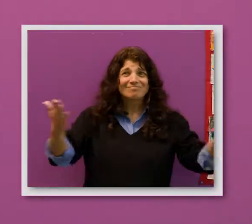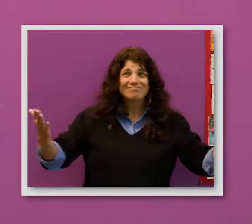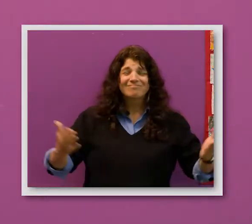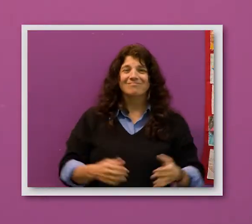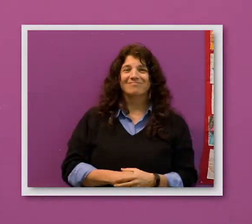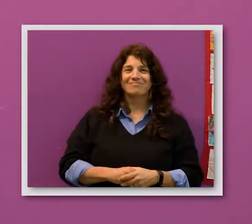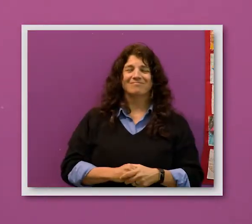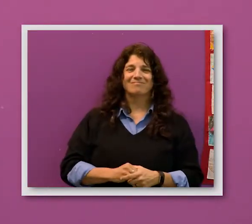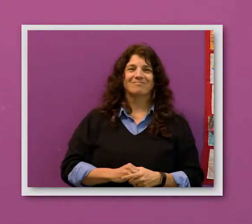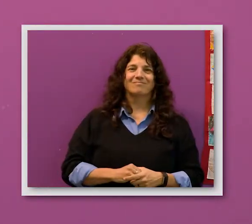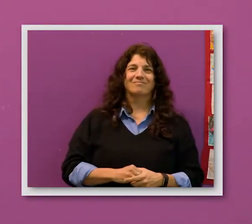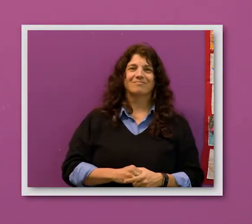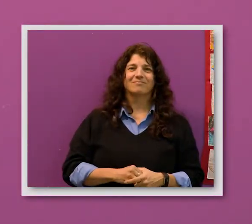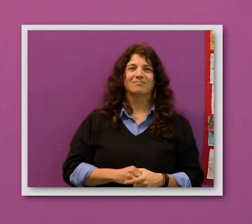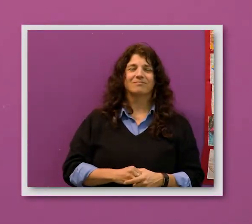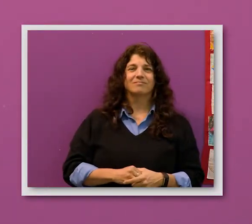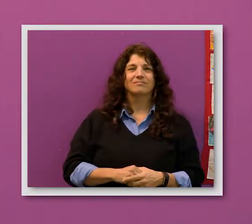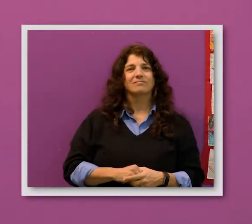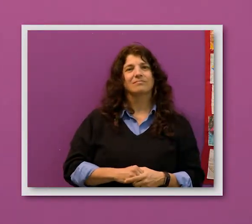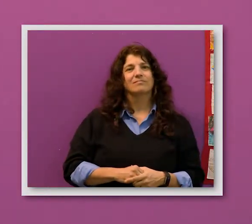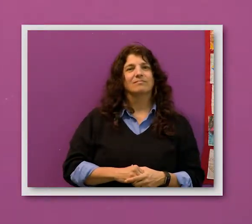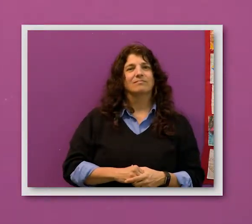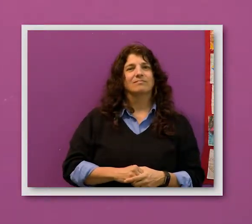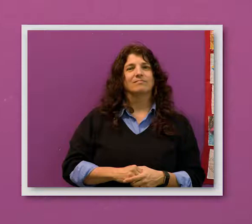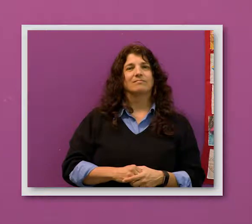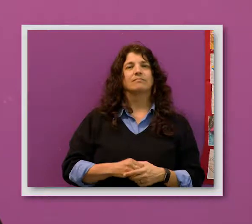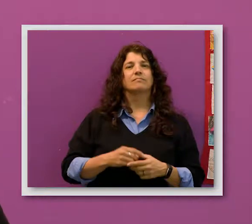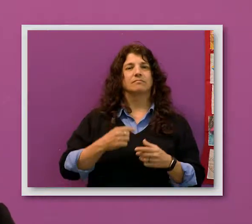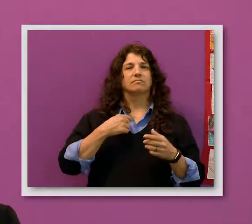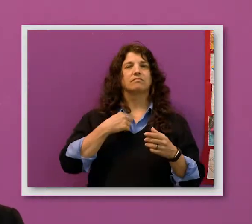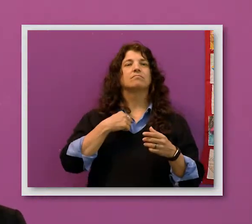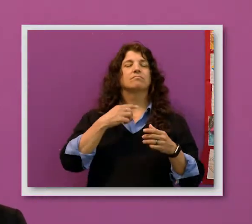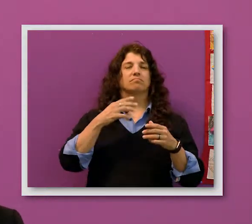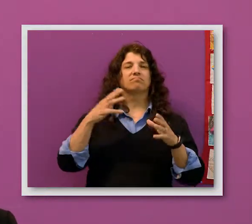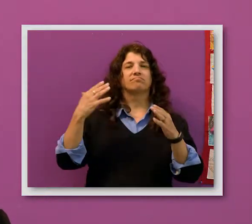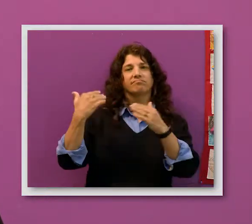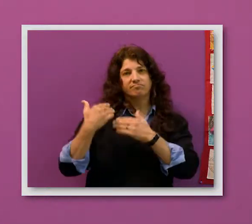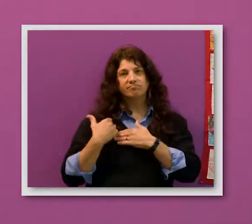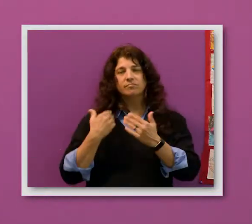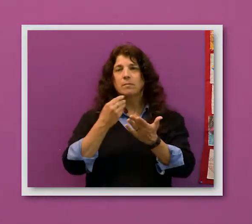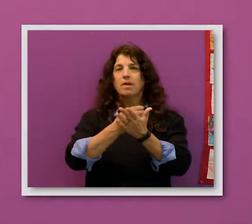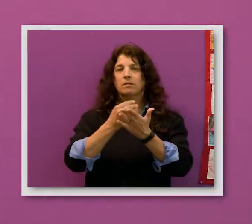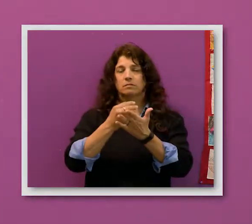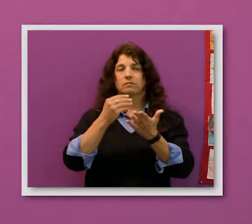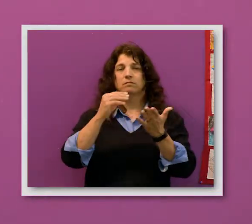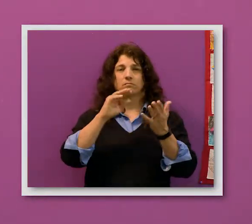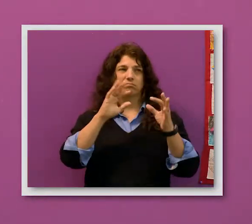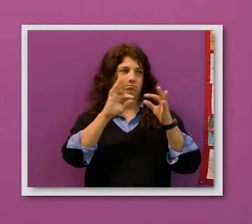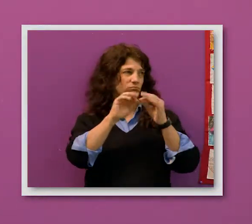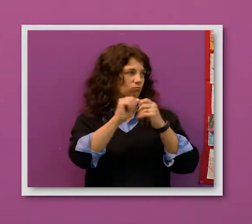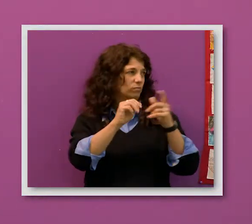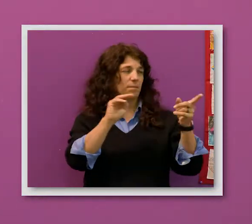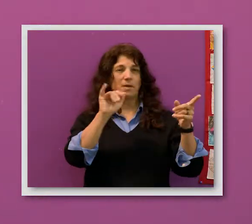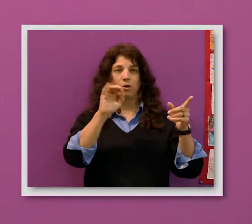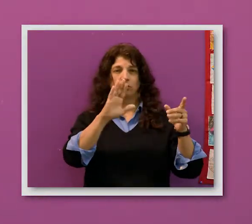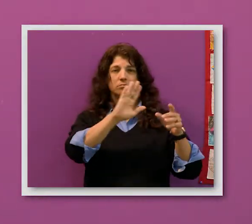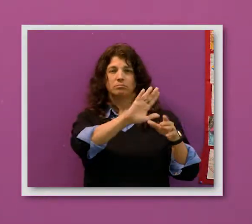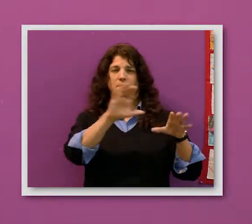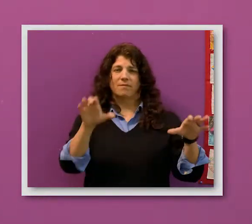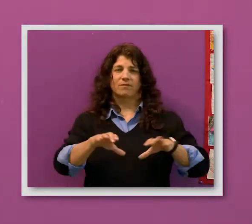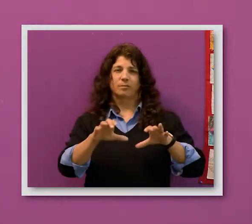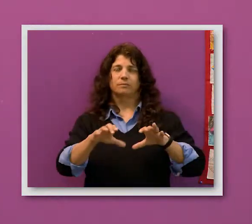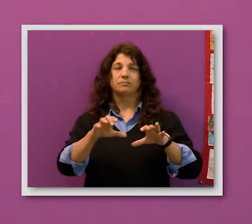and Performance Management. And I'm here to give you a little bit of background on the budget process and our budget ourselves to help you make